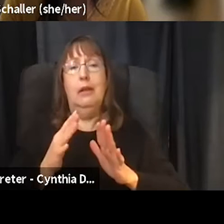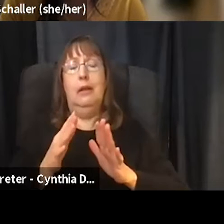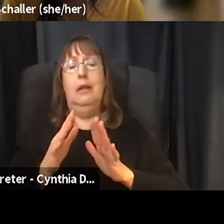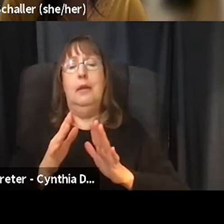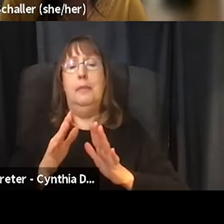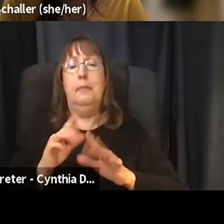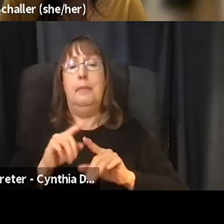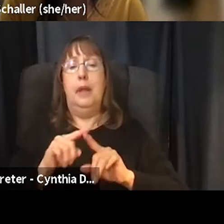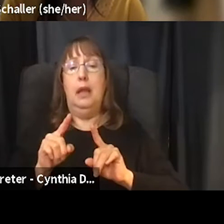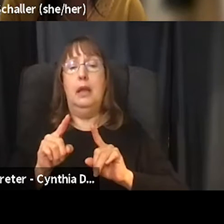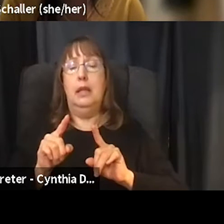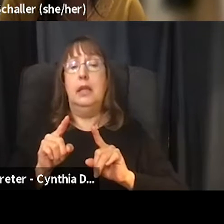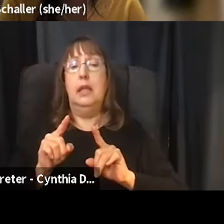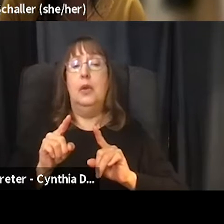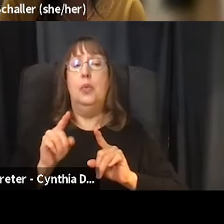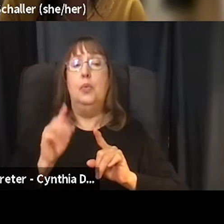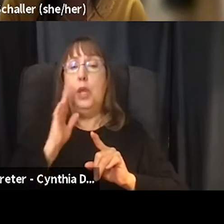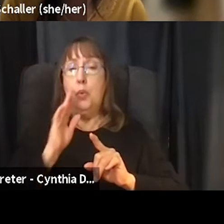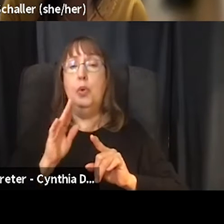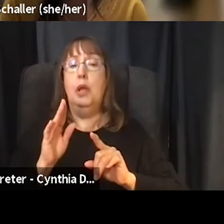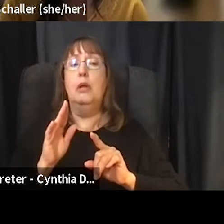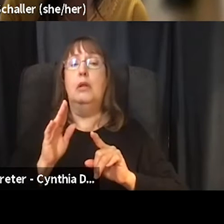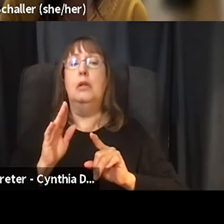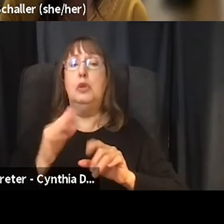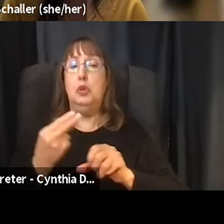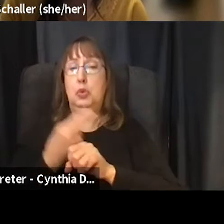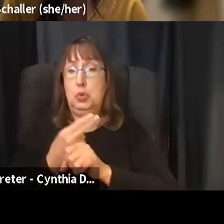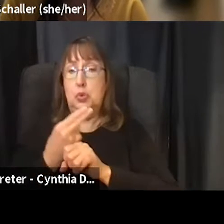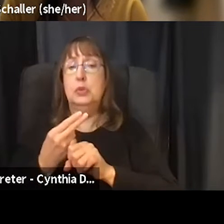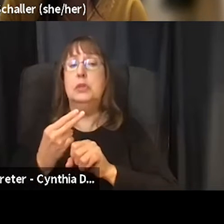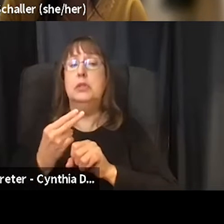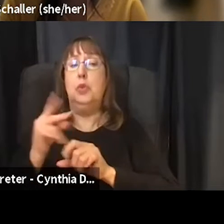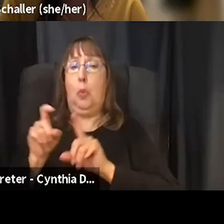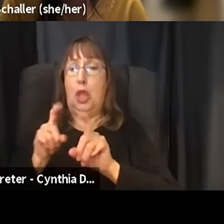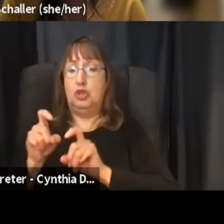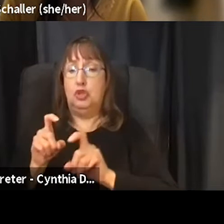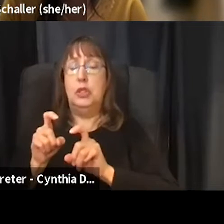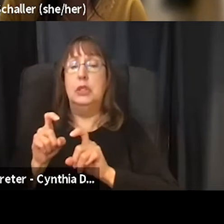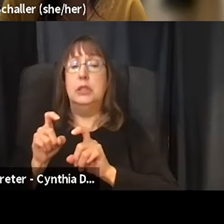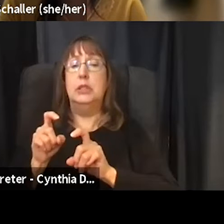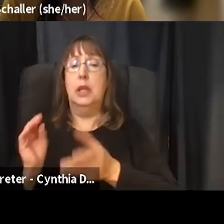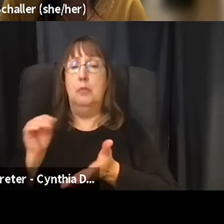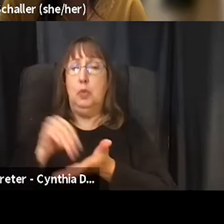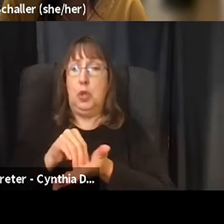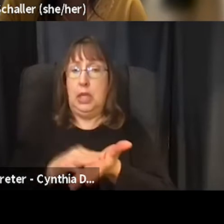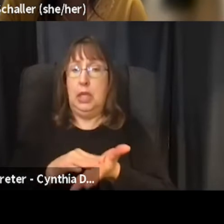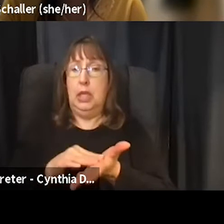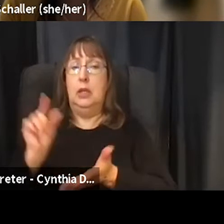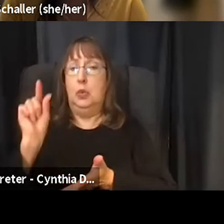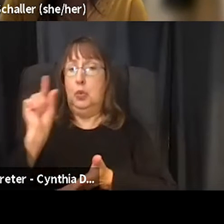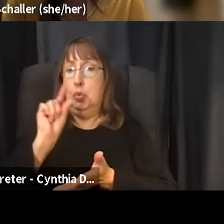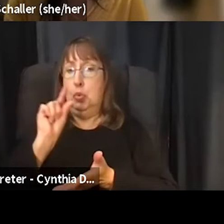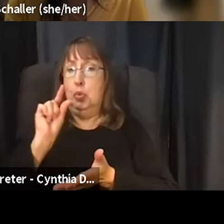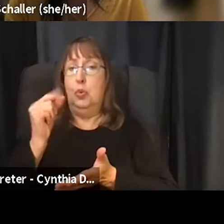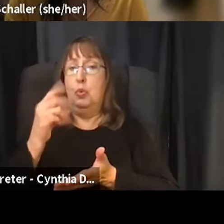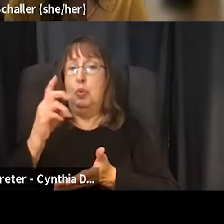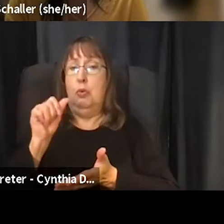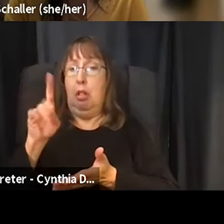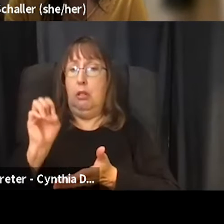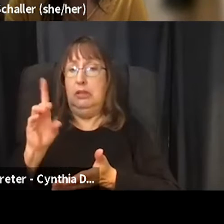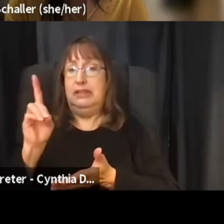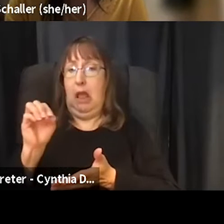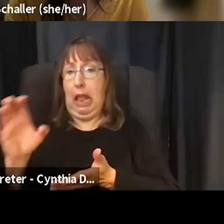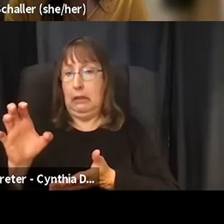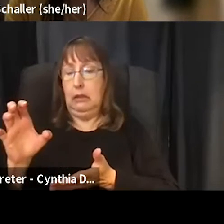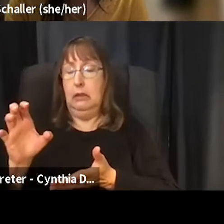unanswered questions will be put in a Google Doc and panelists can respond to them later. And that's going to be in the shared